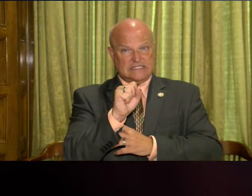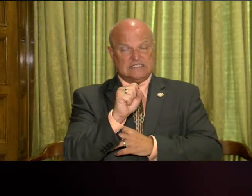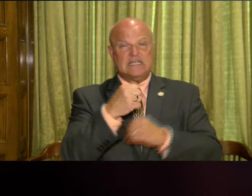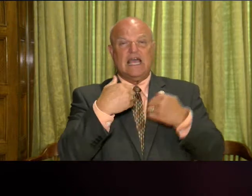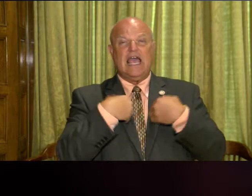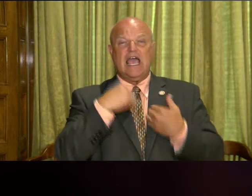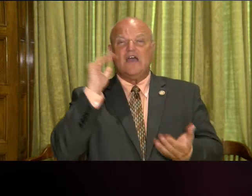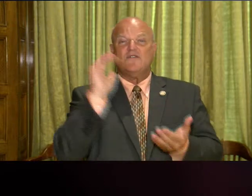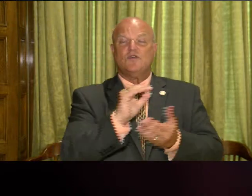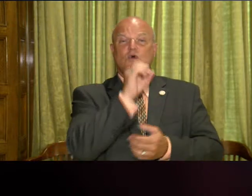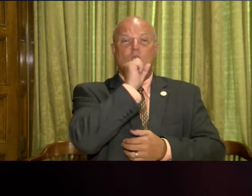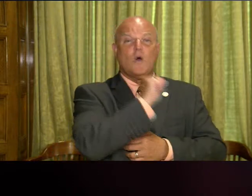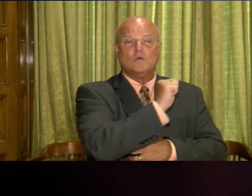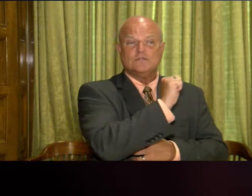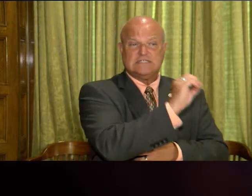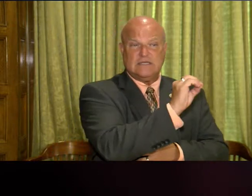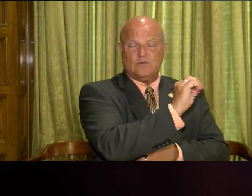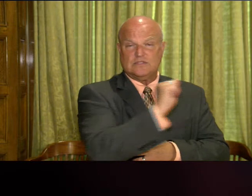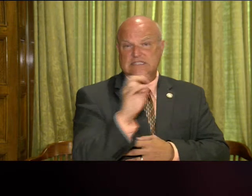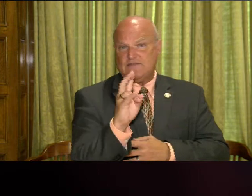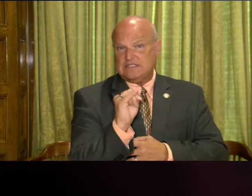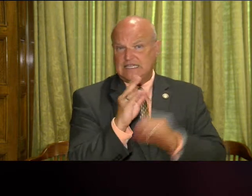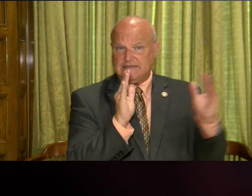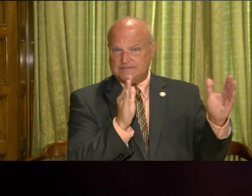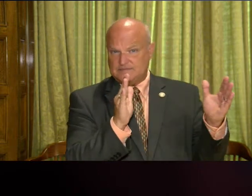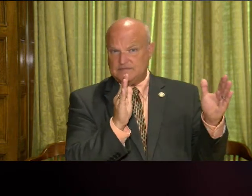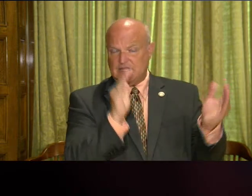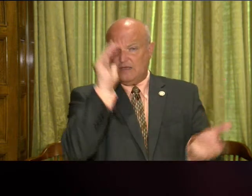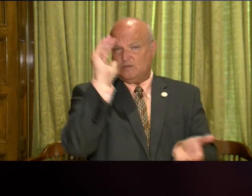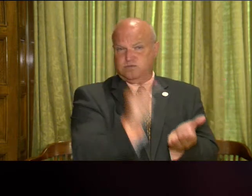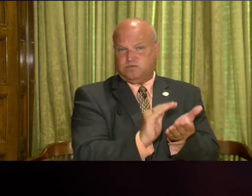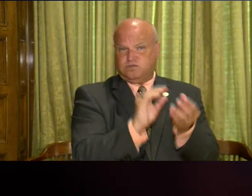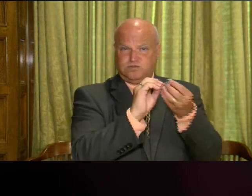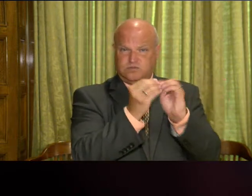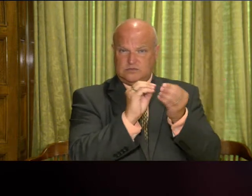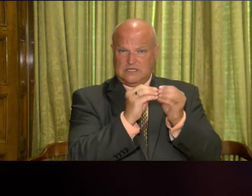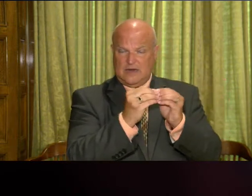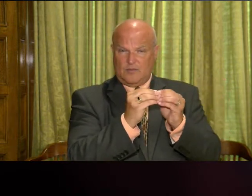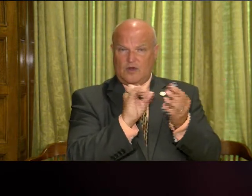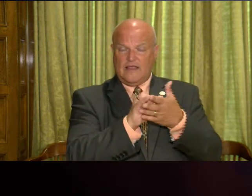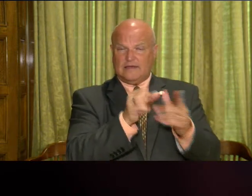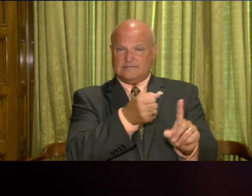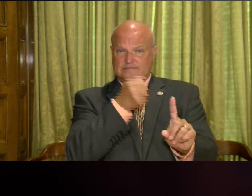we had fewer 0 to 17 that were